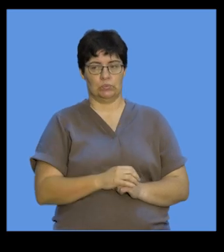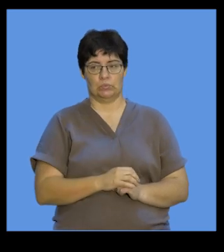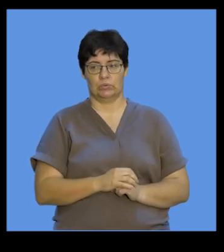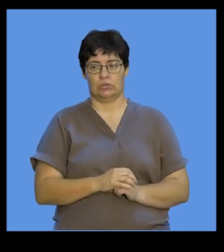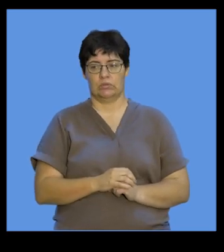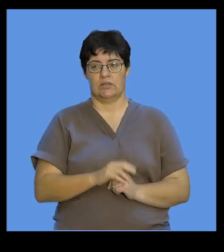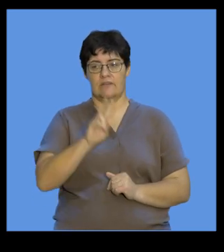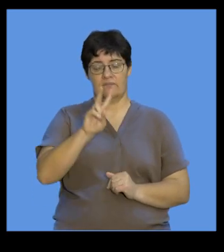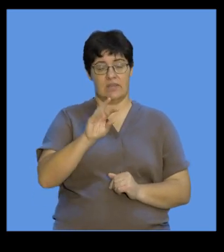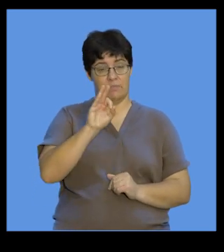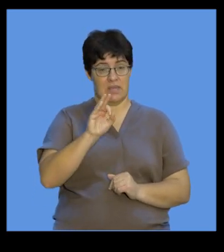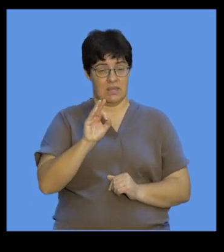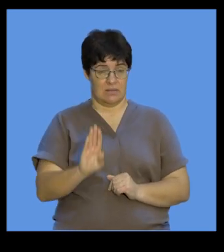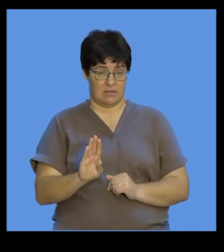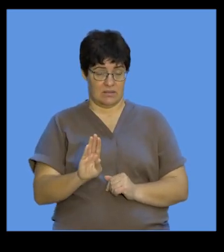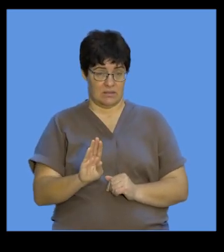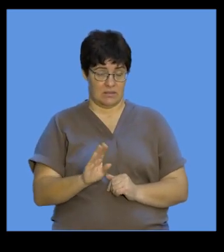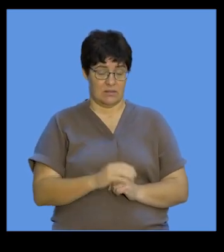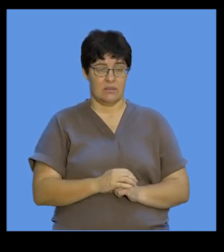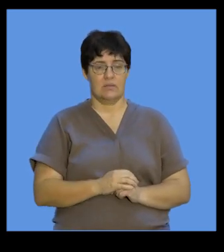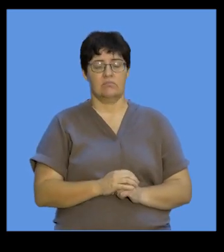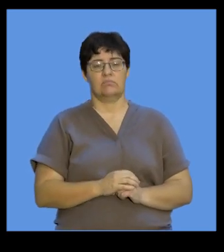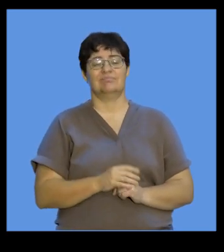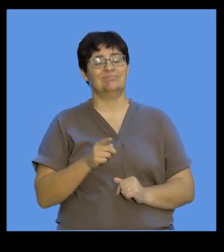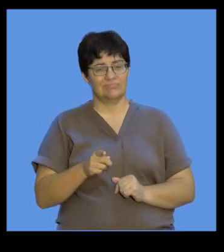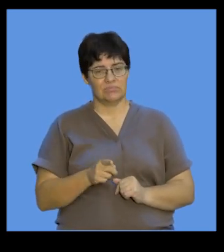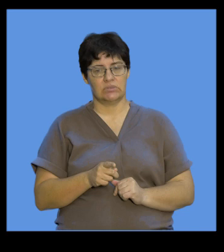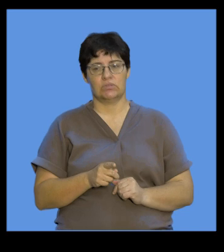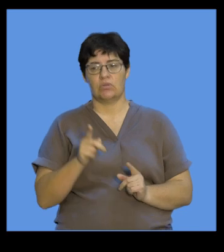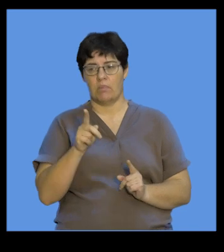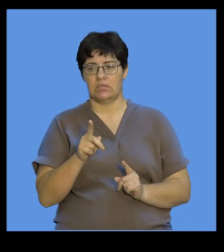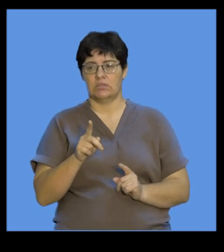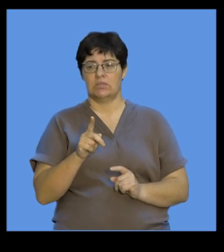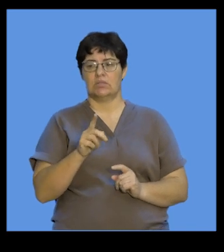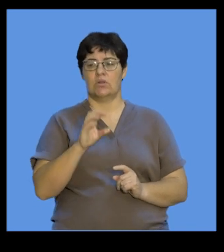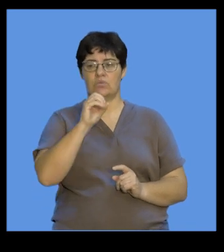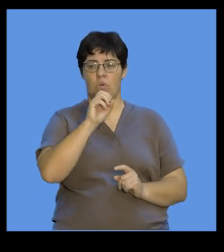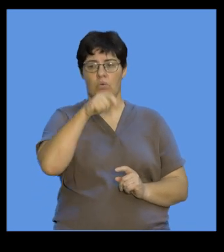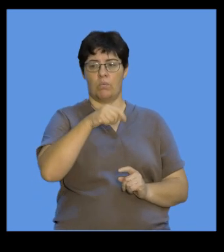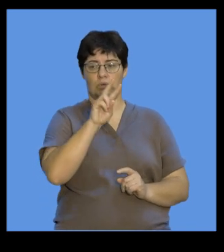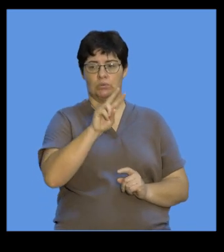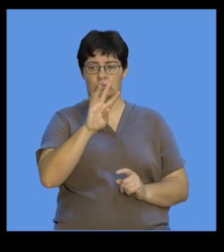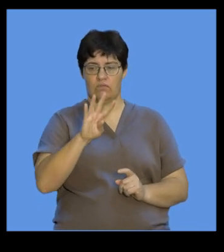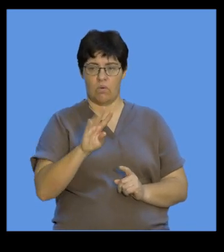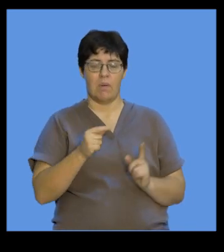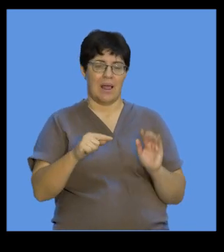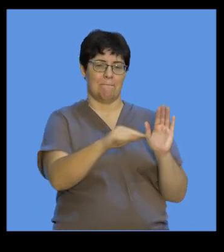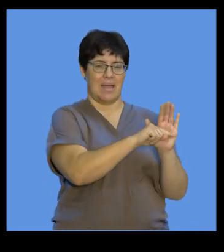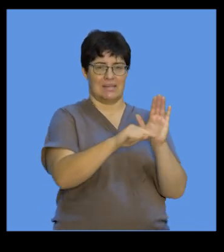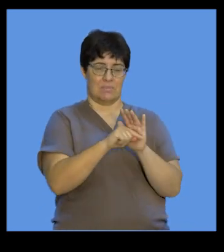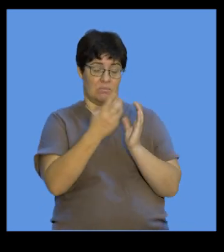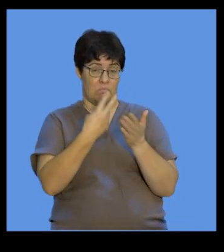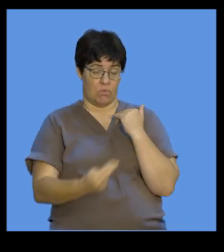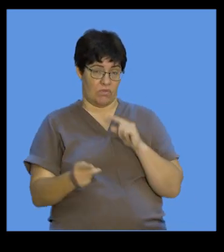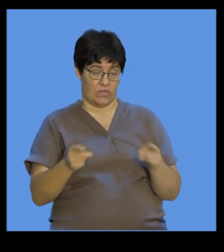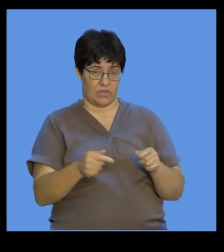0.2, which means I need to take the 0.224 over, so I'm gonna minus that on both sides.